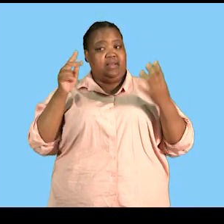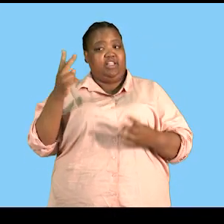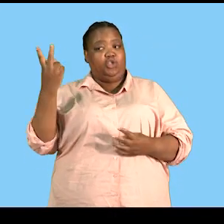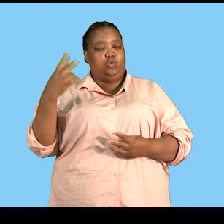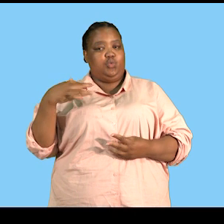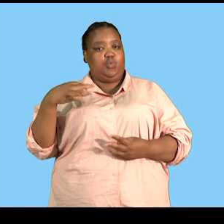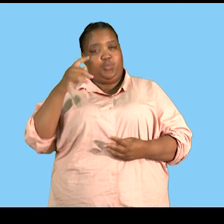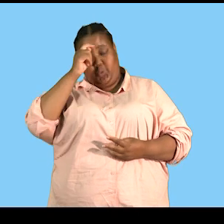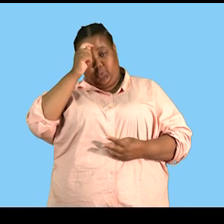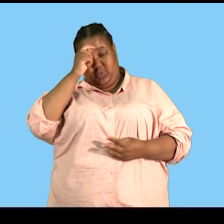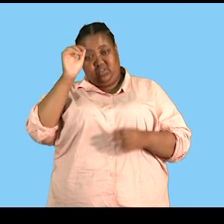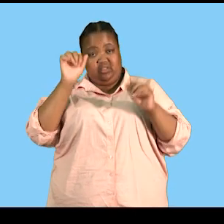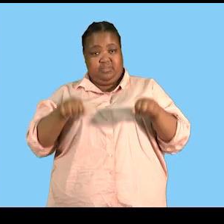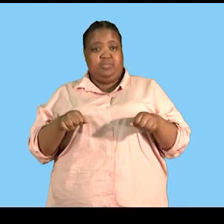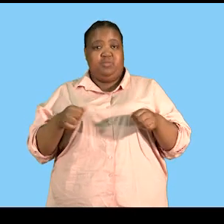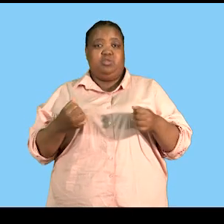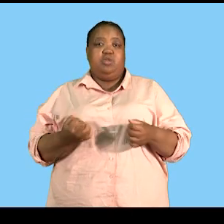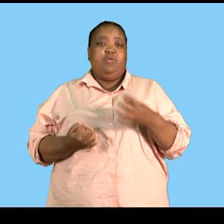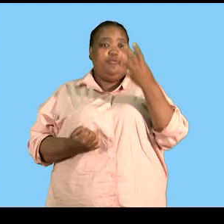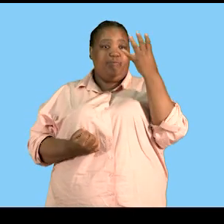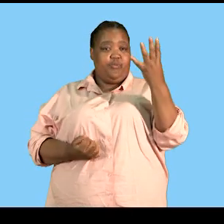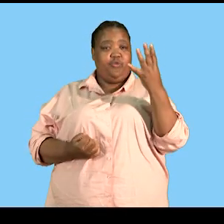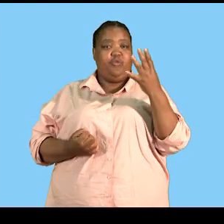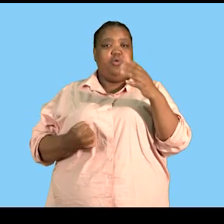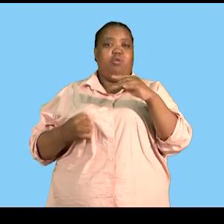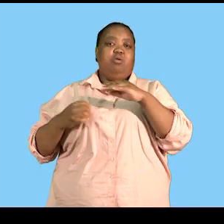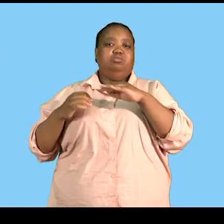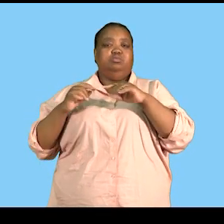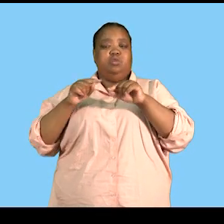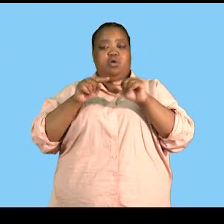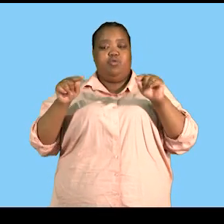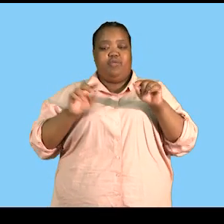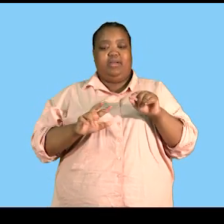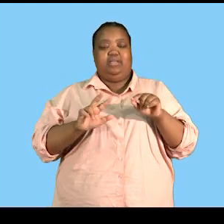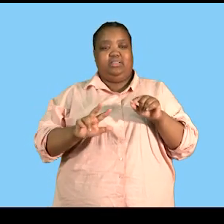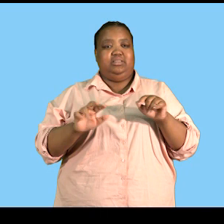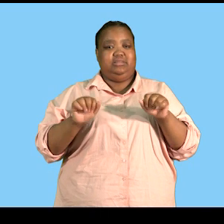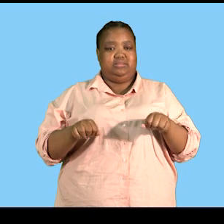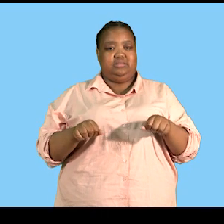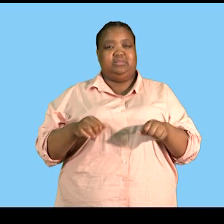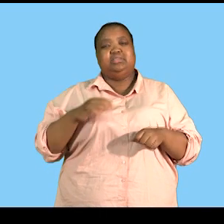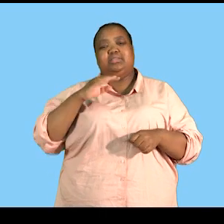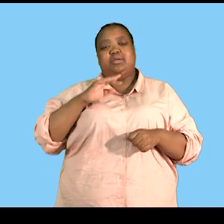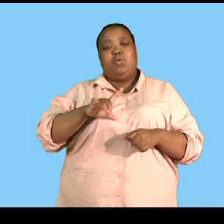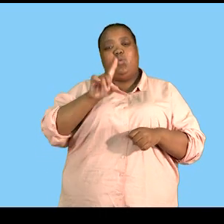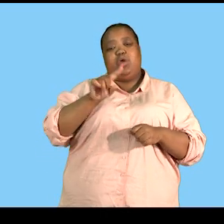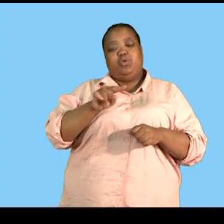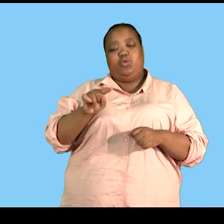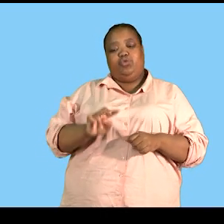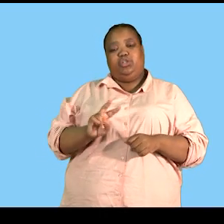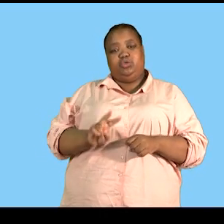because remember that is 2 boys. So it's going to be 4 over 8, and that is